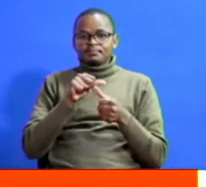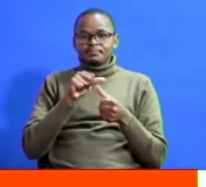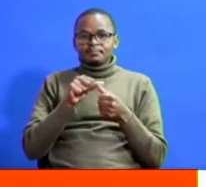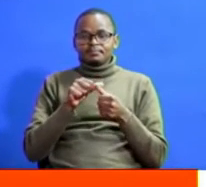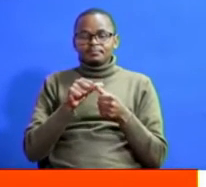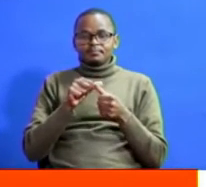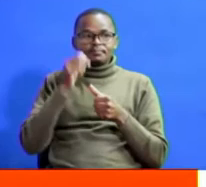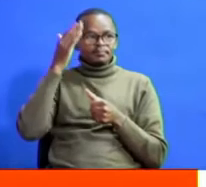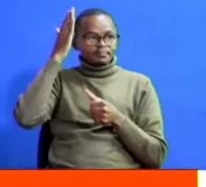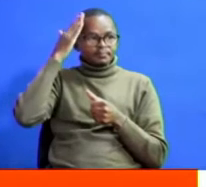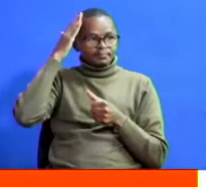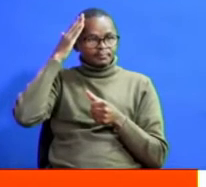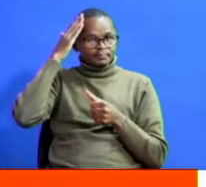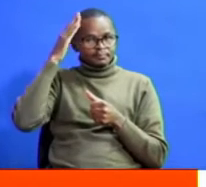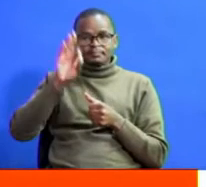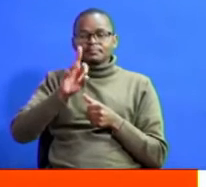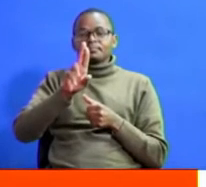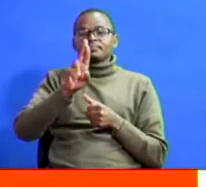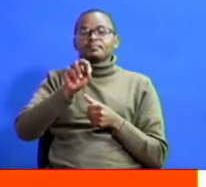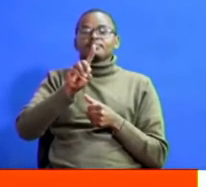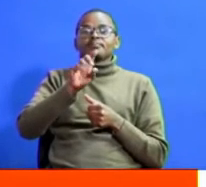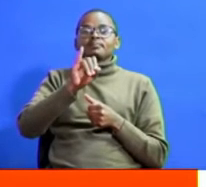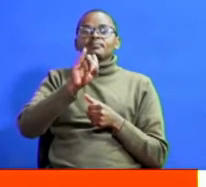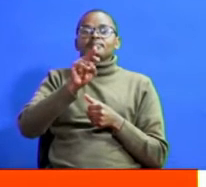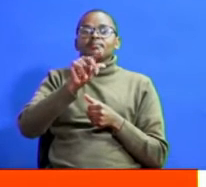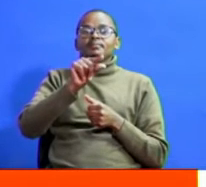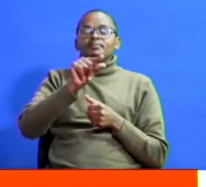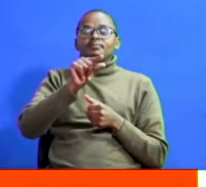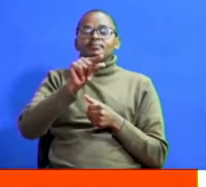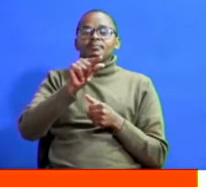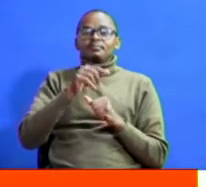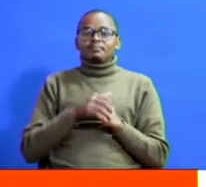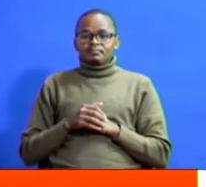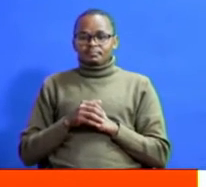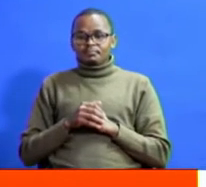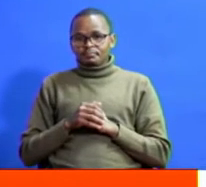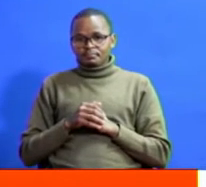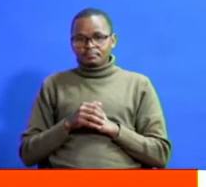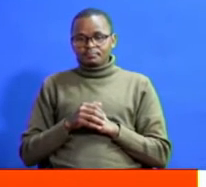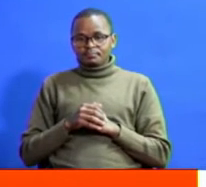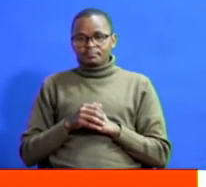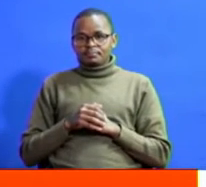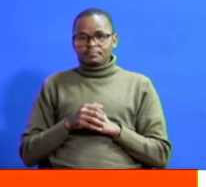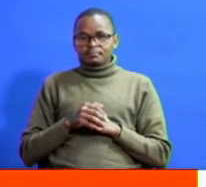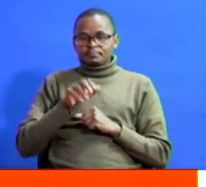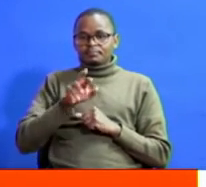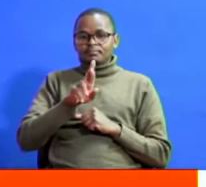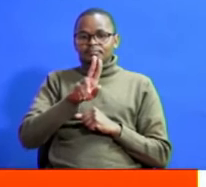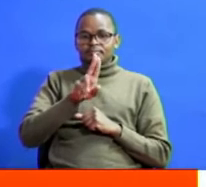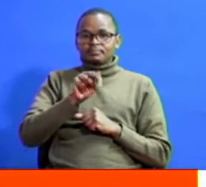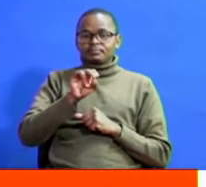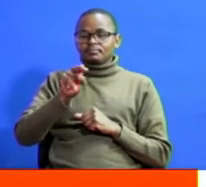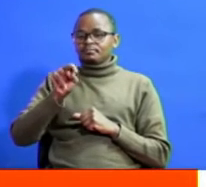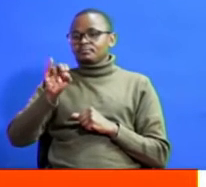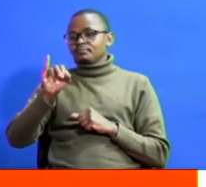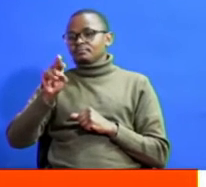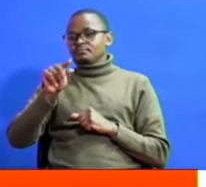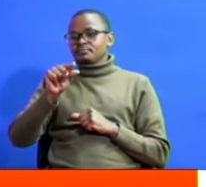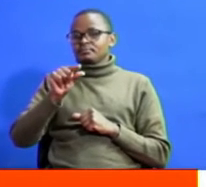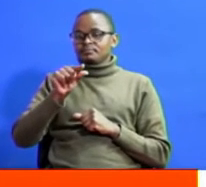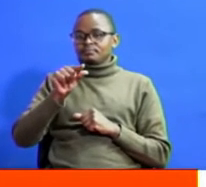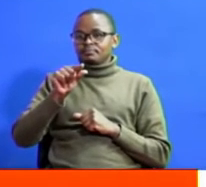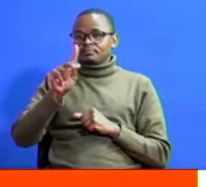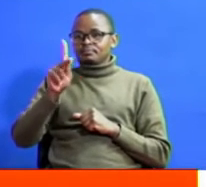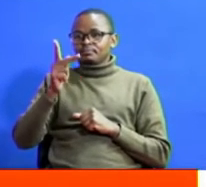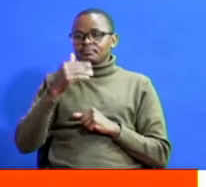you know, the funny thing, of course, they talk about whenever the deputy, or rather the running mate of the Azimio, or not Azimio rather, but the